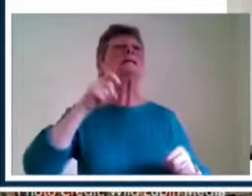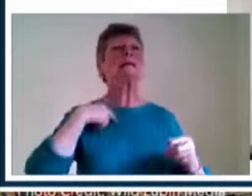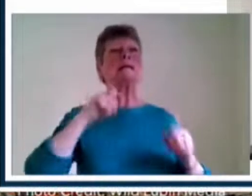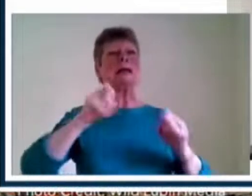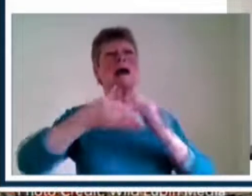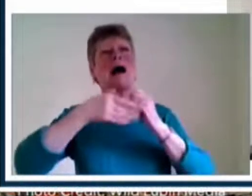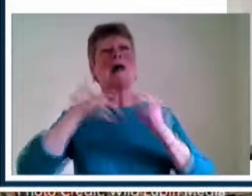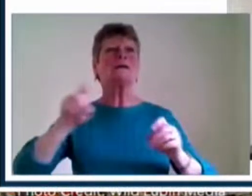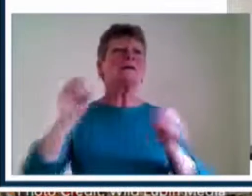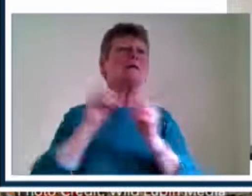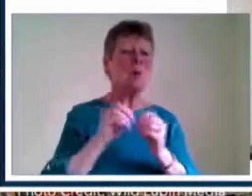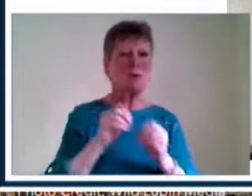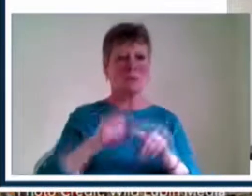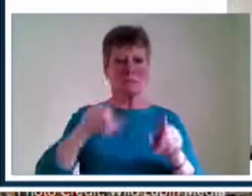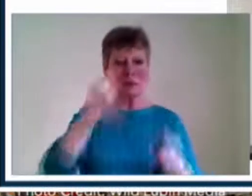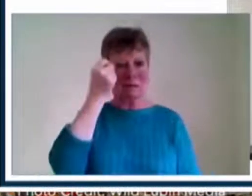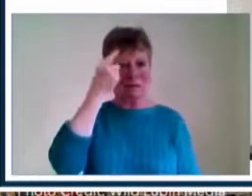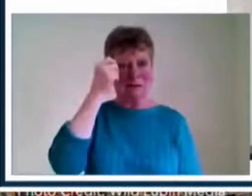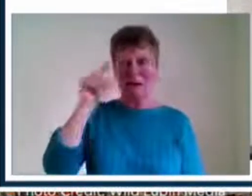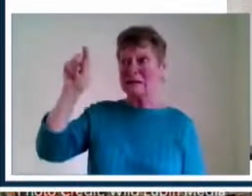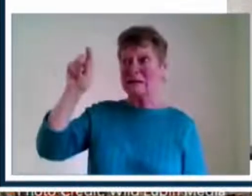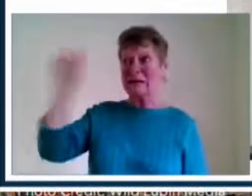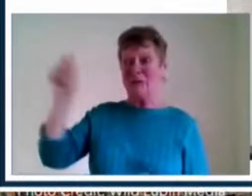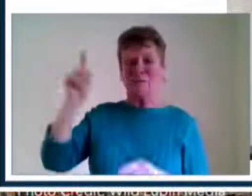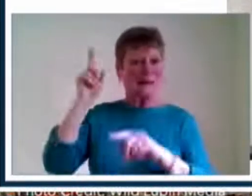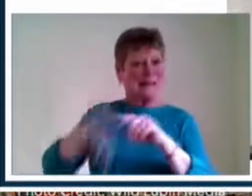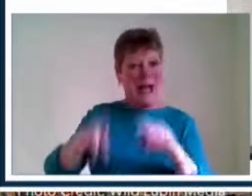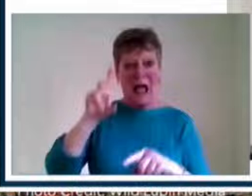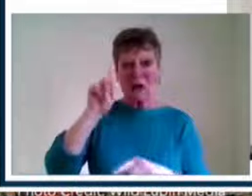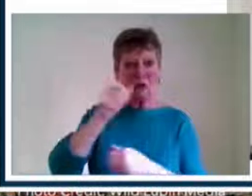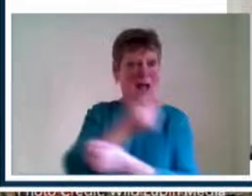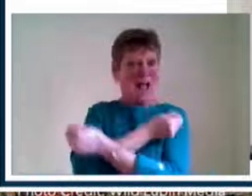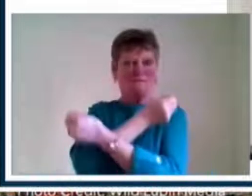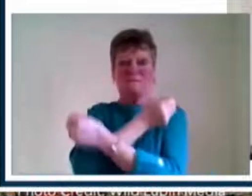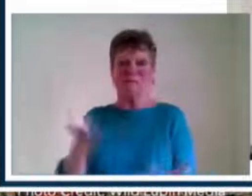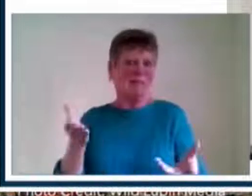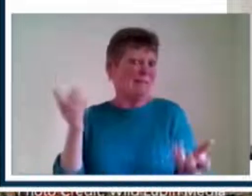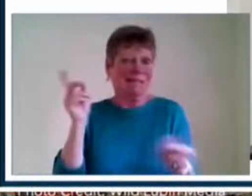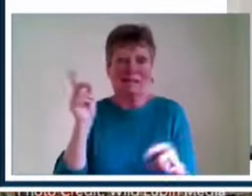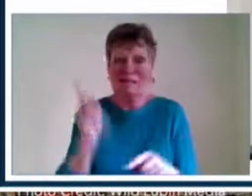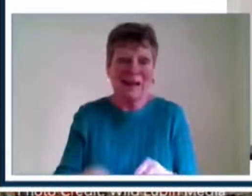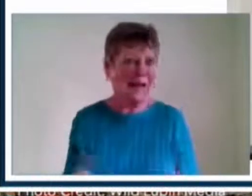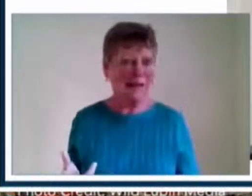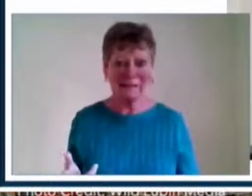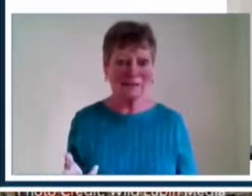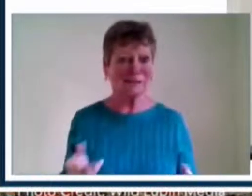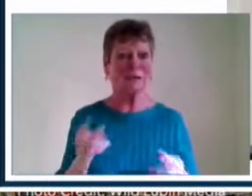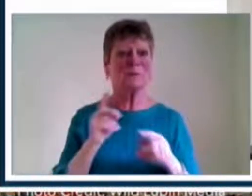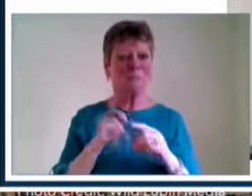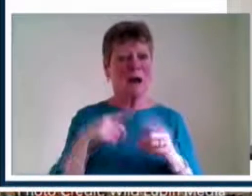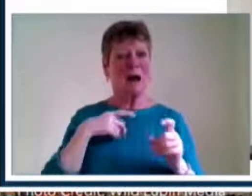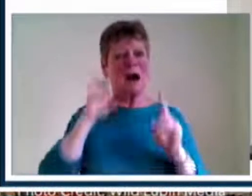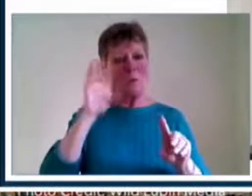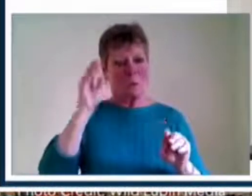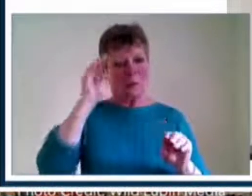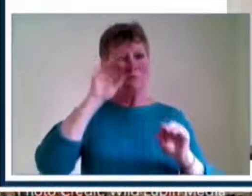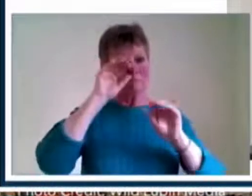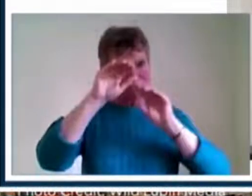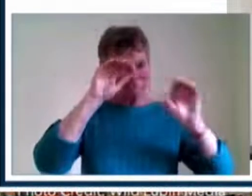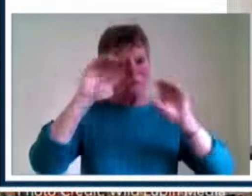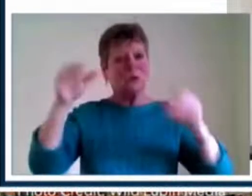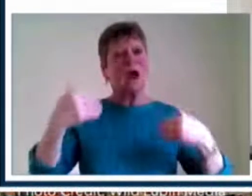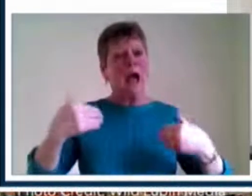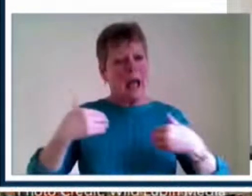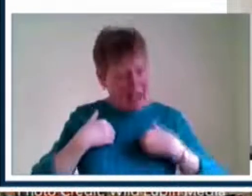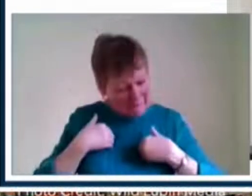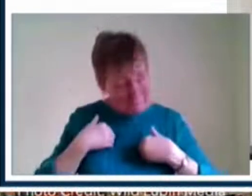everything, even when we want to. But I would say to those Nova Scotians, there are lots of programs in